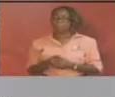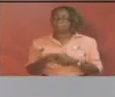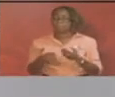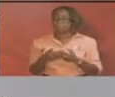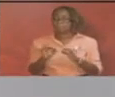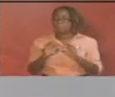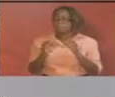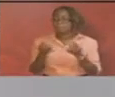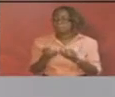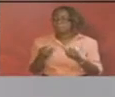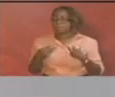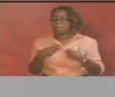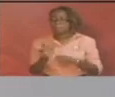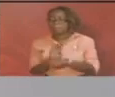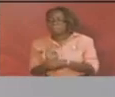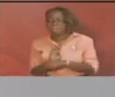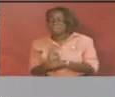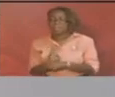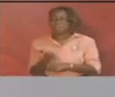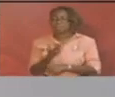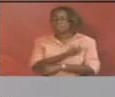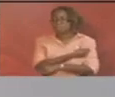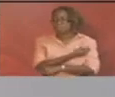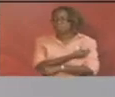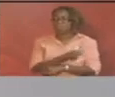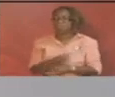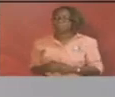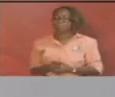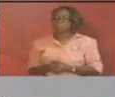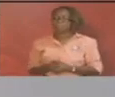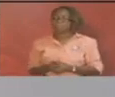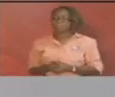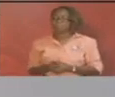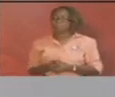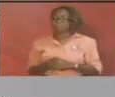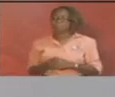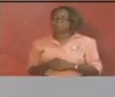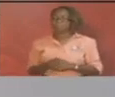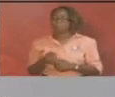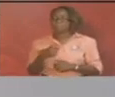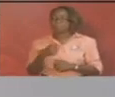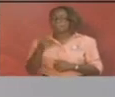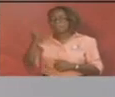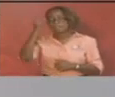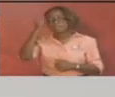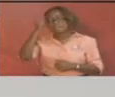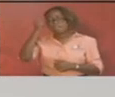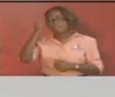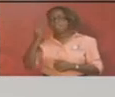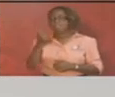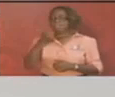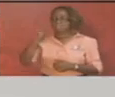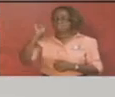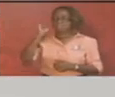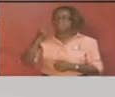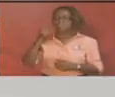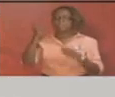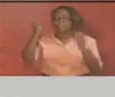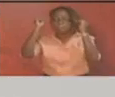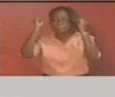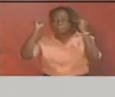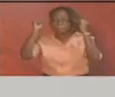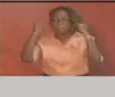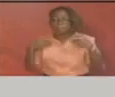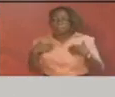All right. I think those questions were dealt with by the Honourable Minister yesterday, together